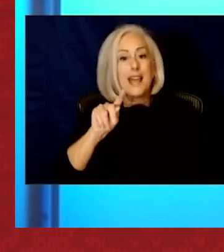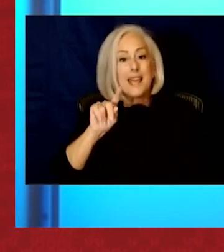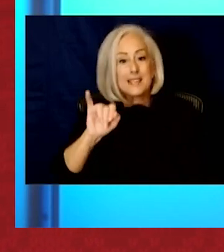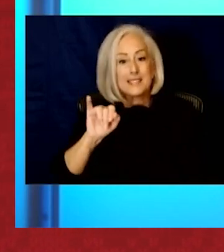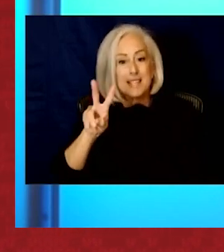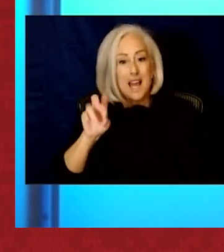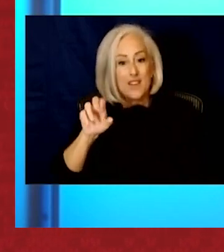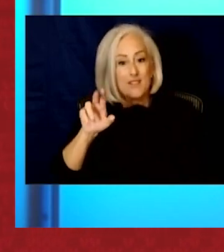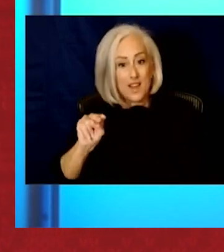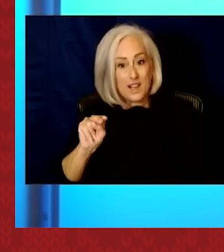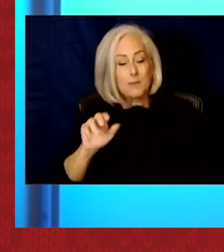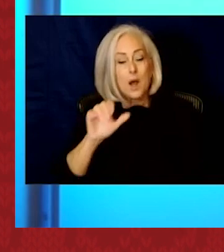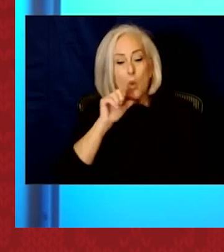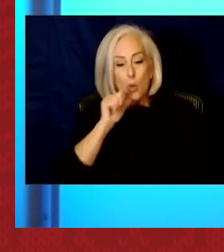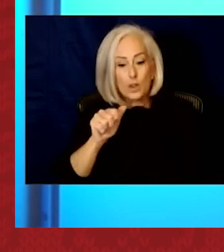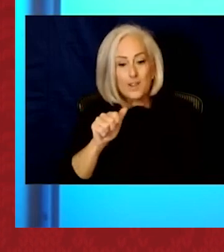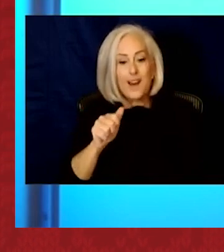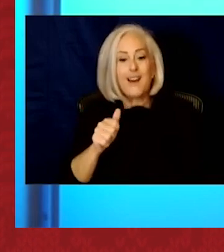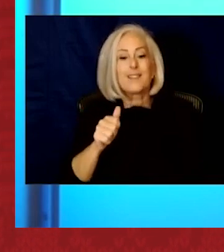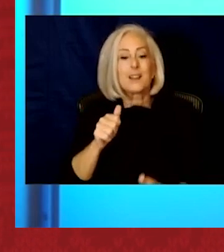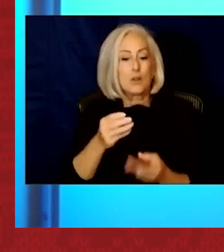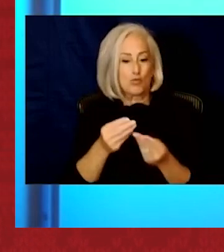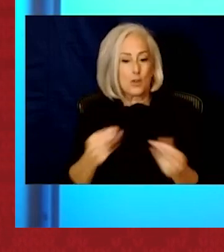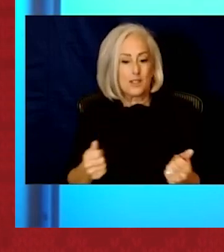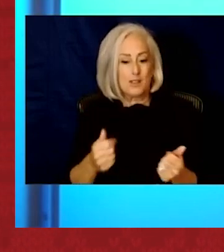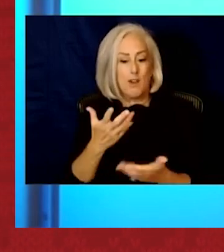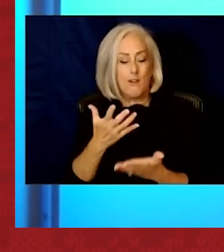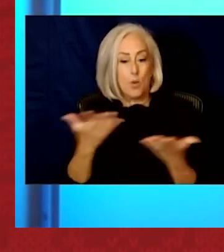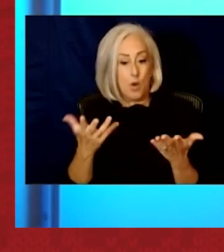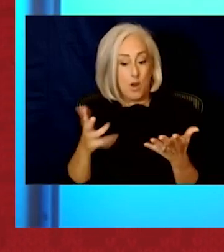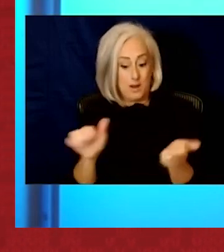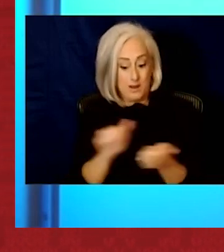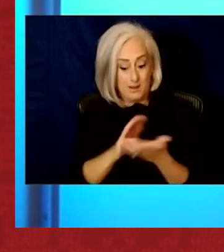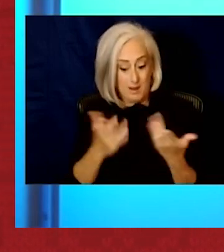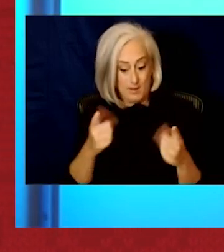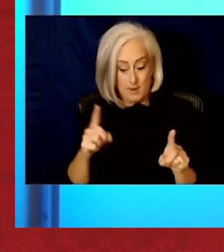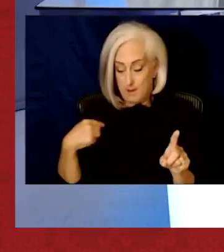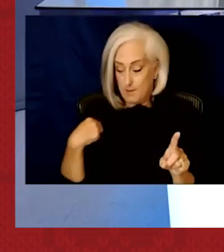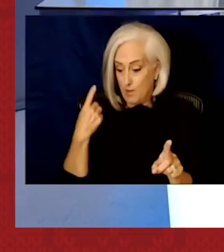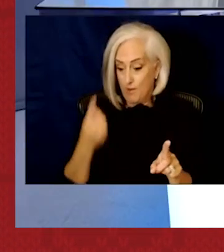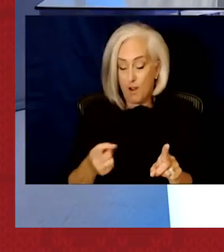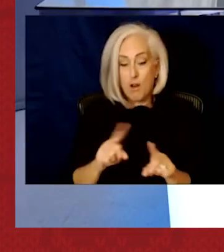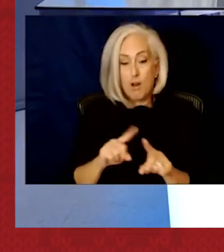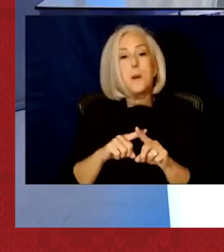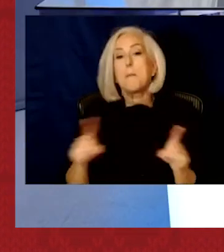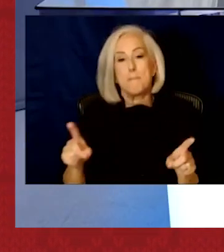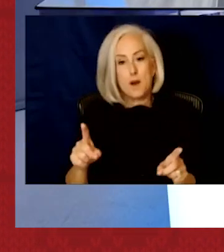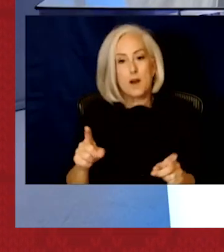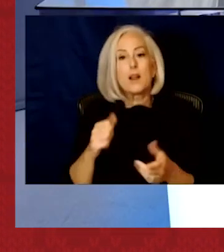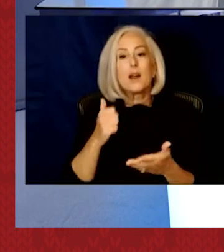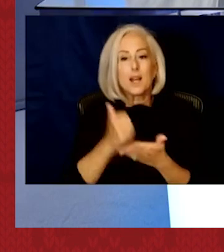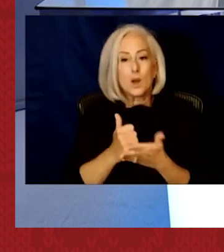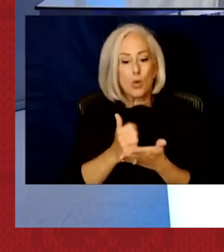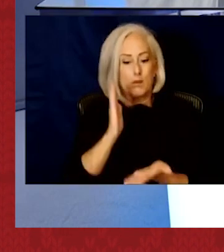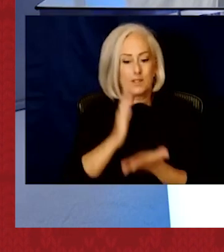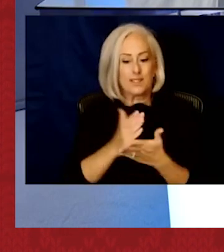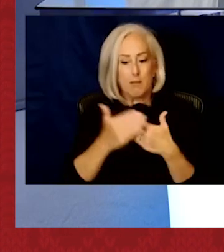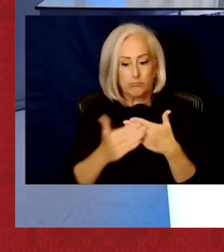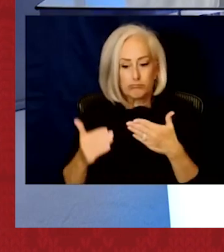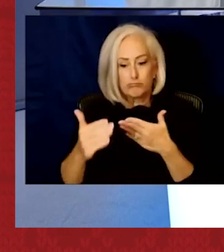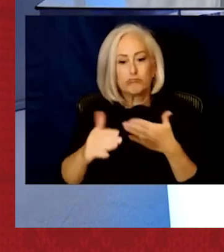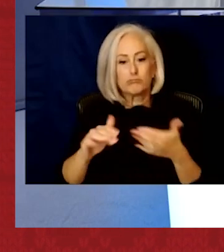damage. So the sooner the better is I think, a good takeaway. Okay, so do all hospitals have